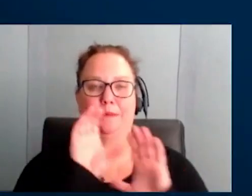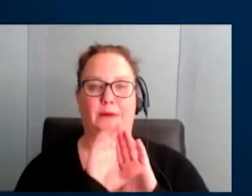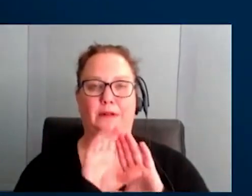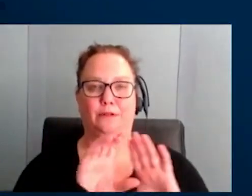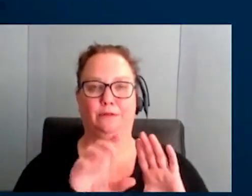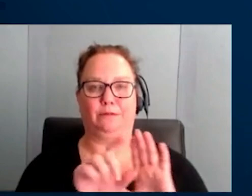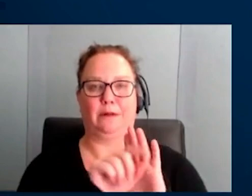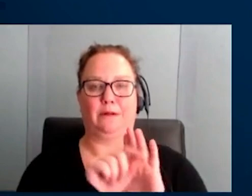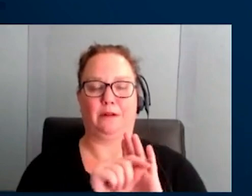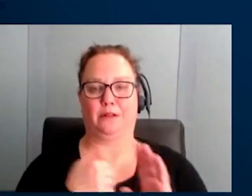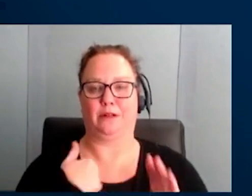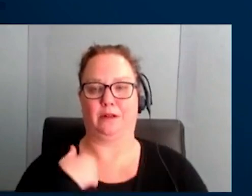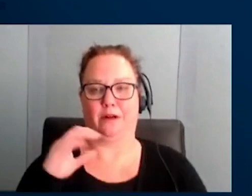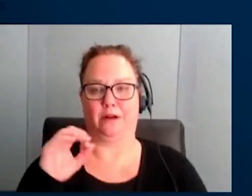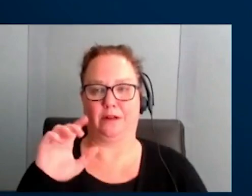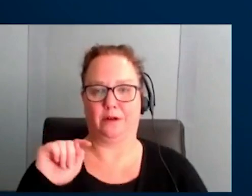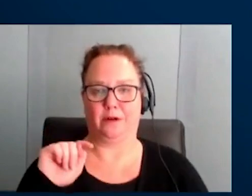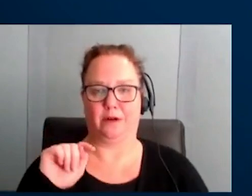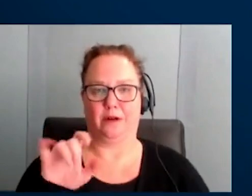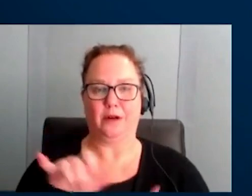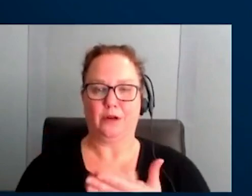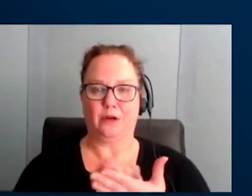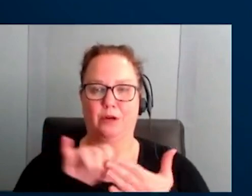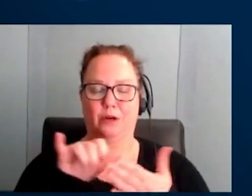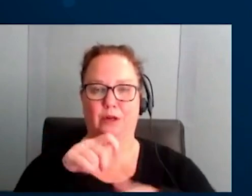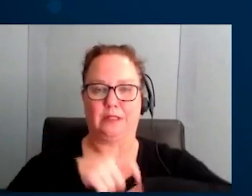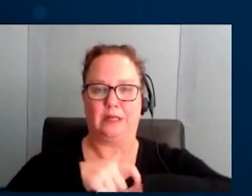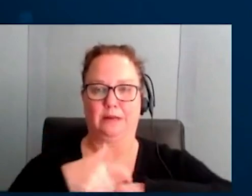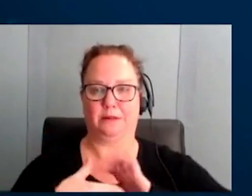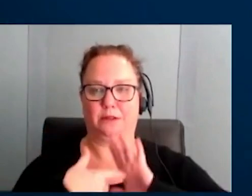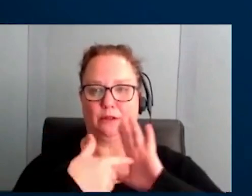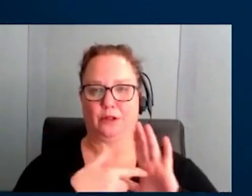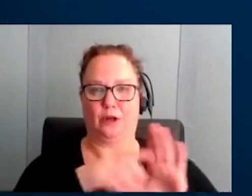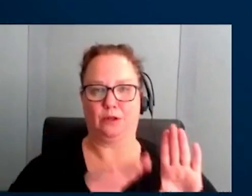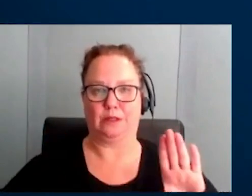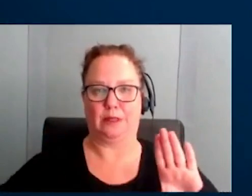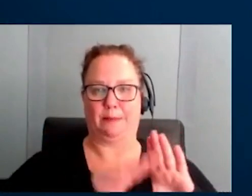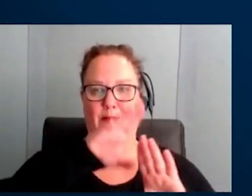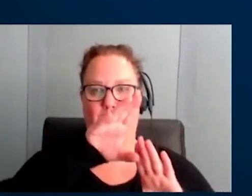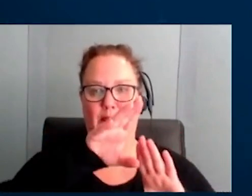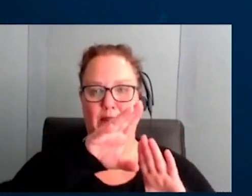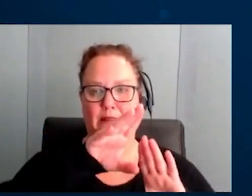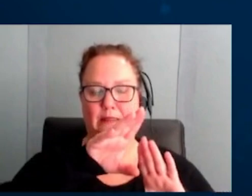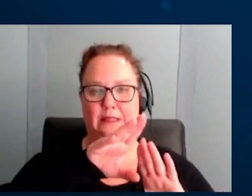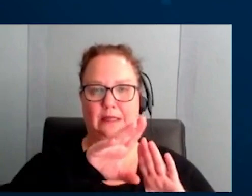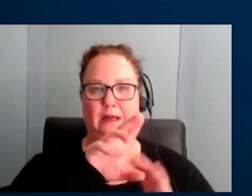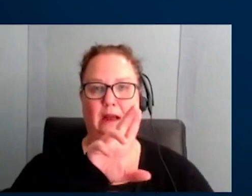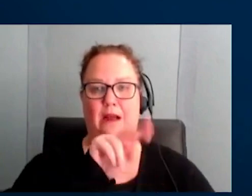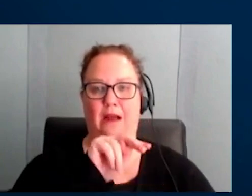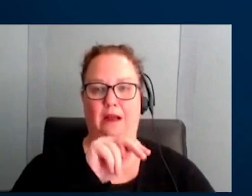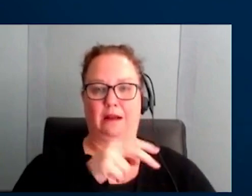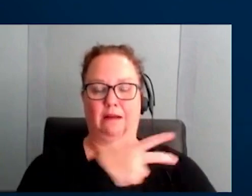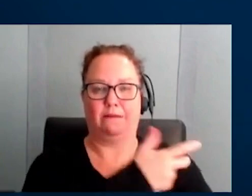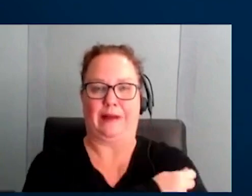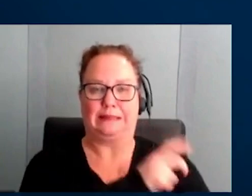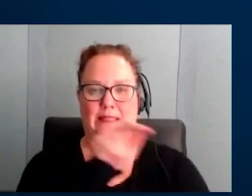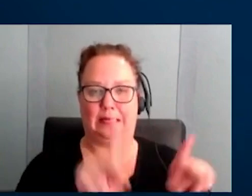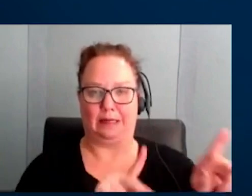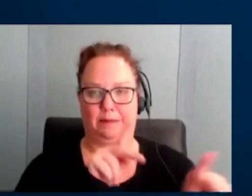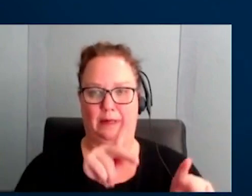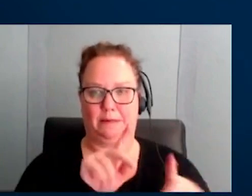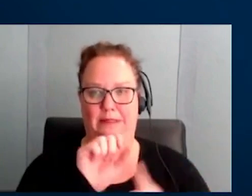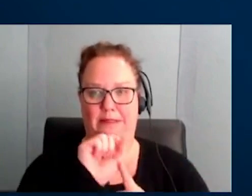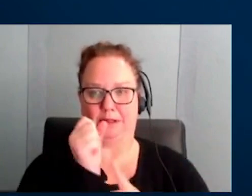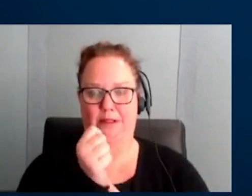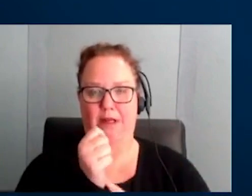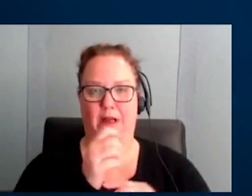in late October at the New York Times, but basically what that shows in those peaks there is that those are unvaccinated people. Those are cases on top,